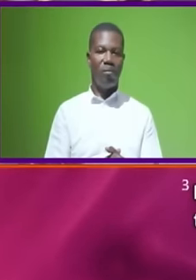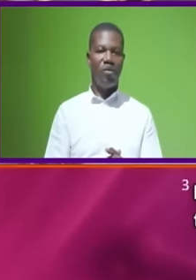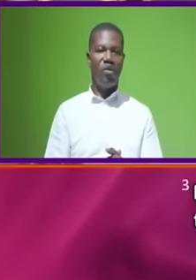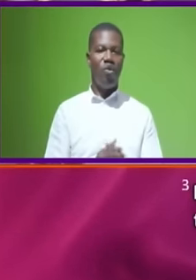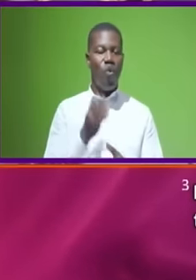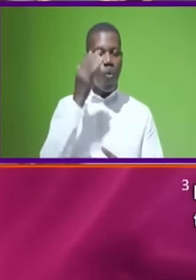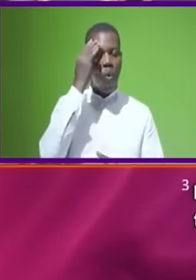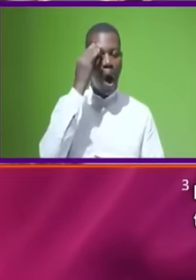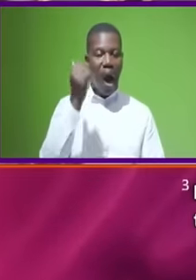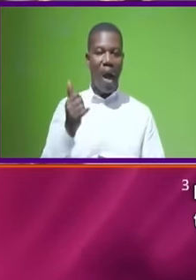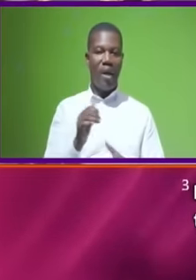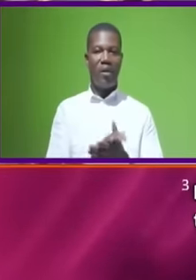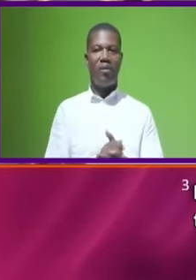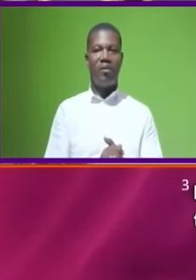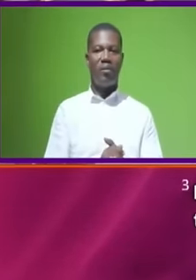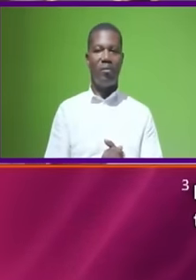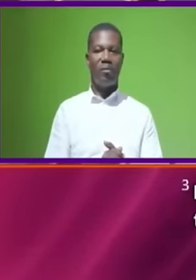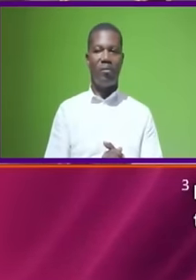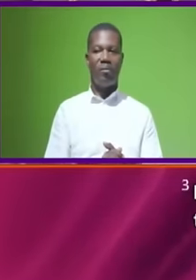Yes.